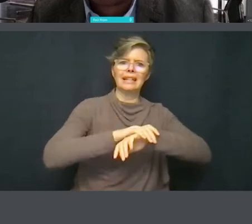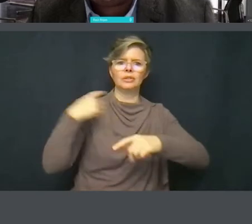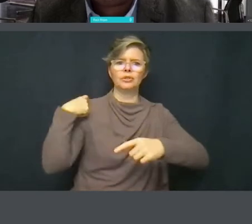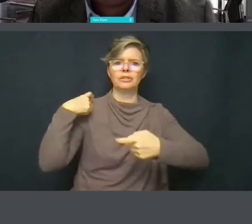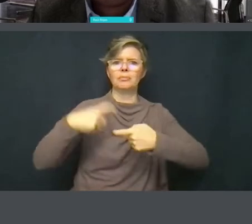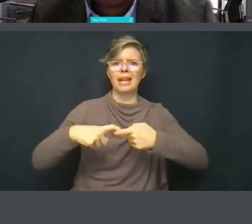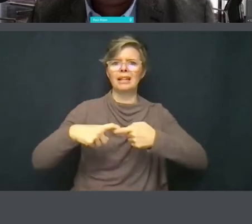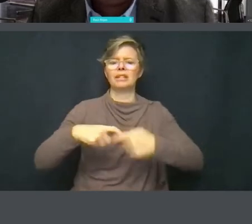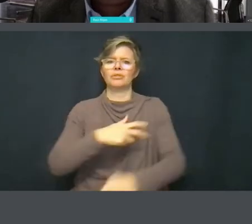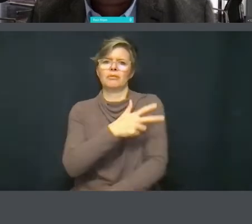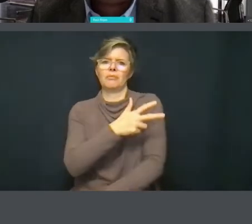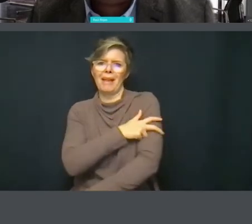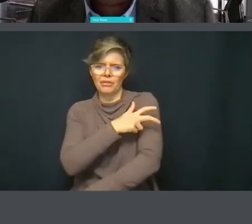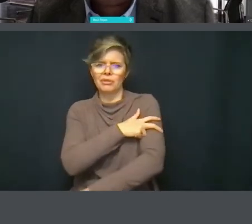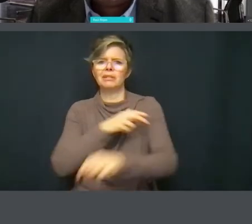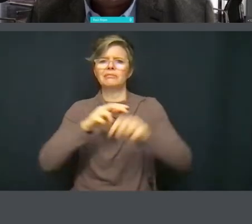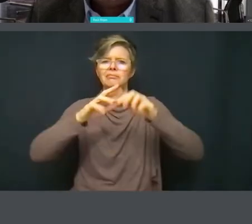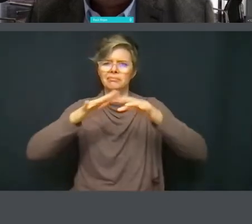always consider, right?